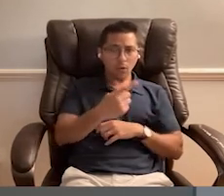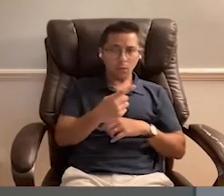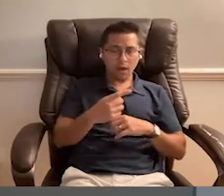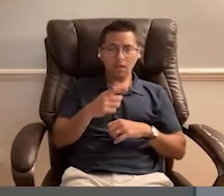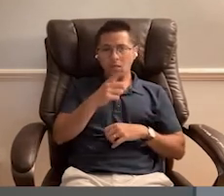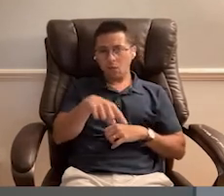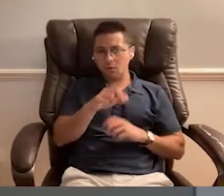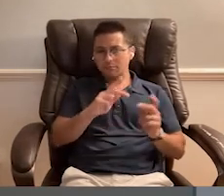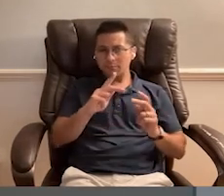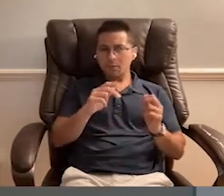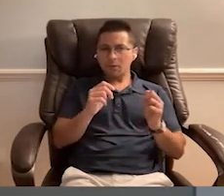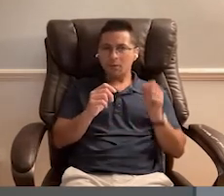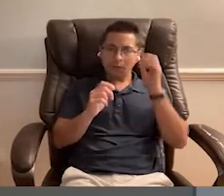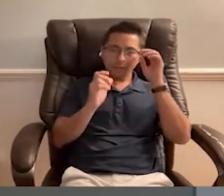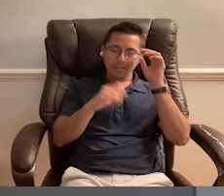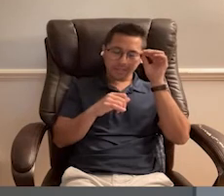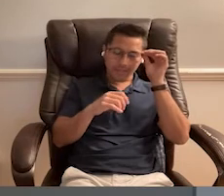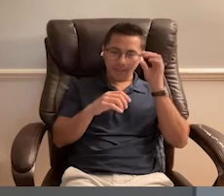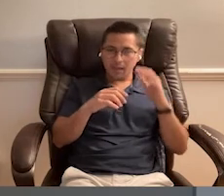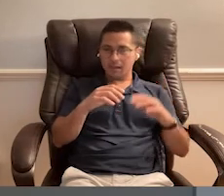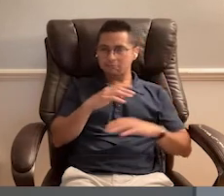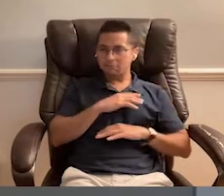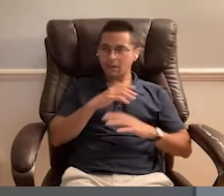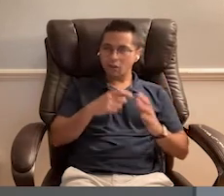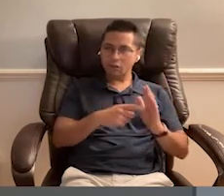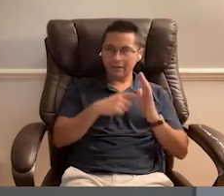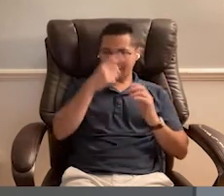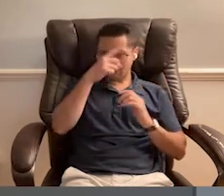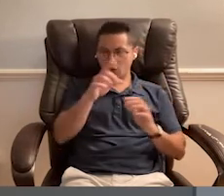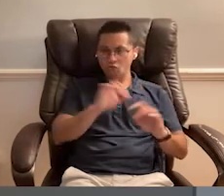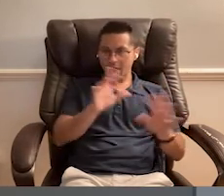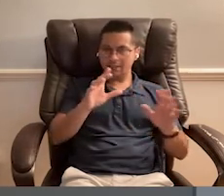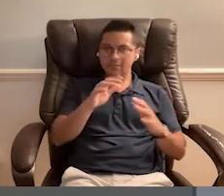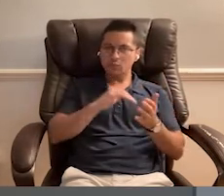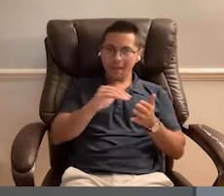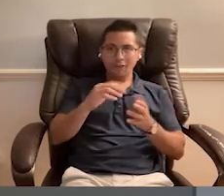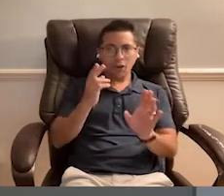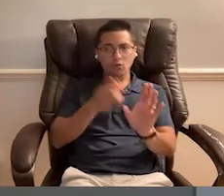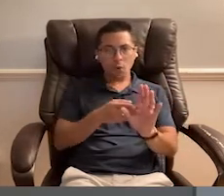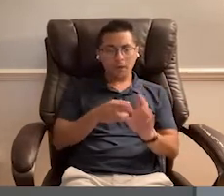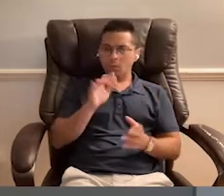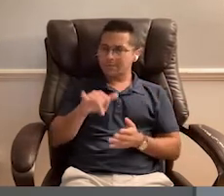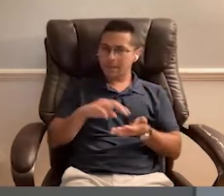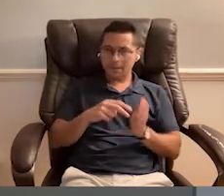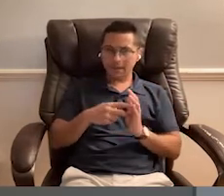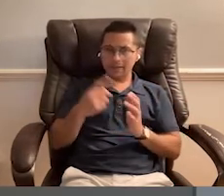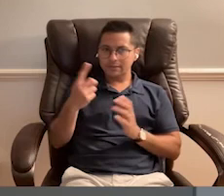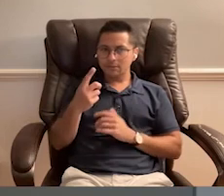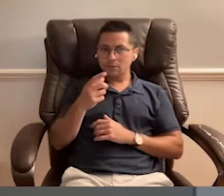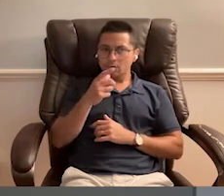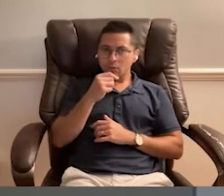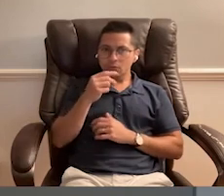Individuals in category 1, these are going to be the individuals that meet the criteria for crisis waiver